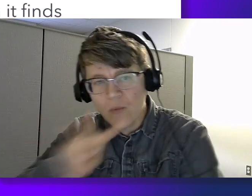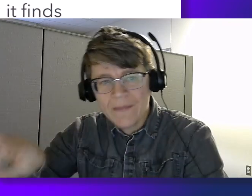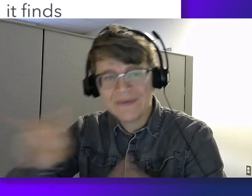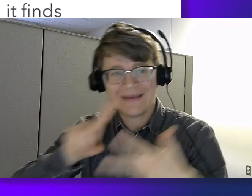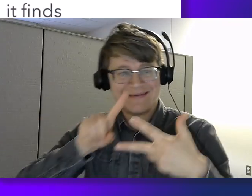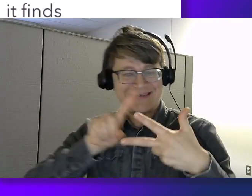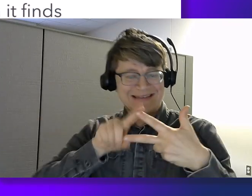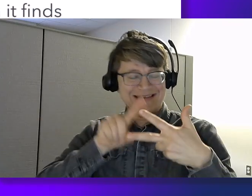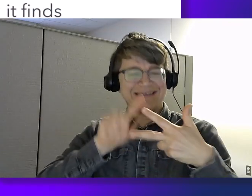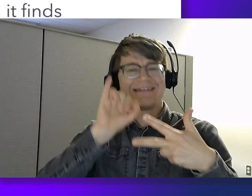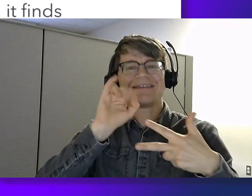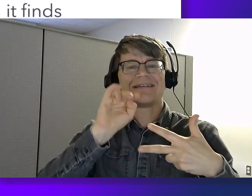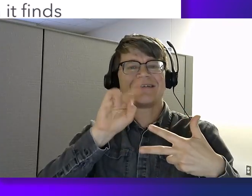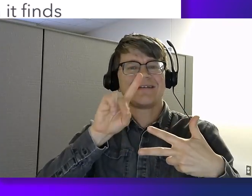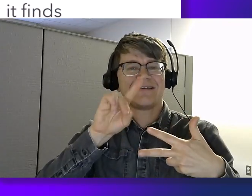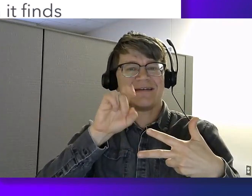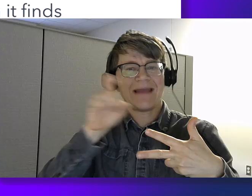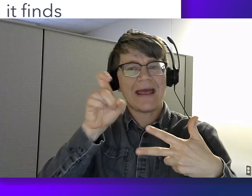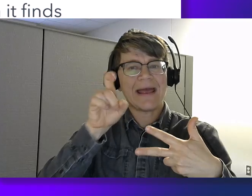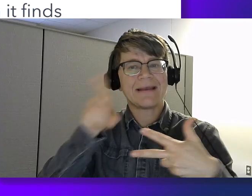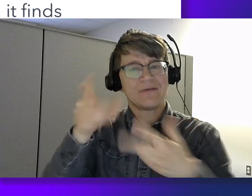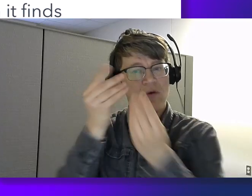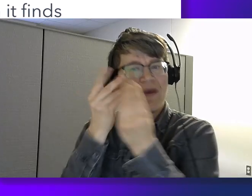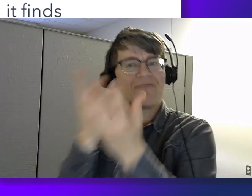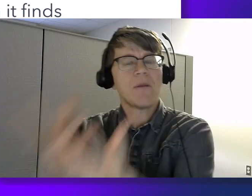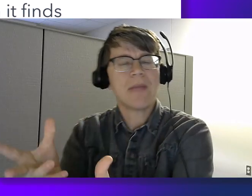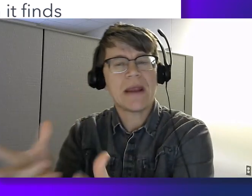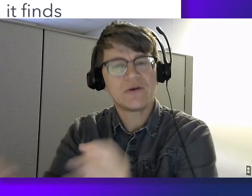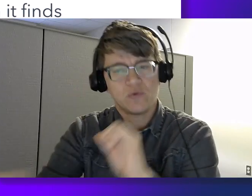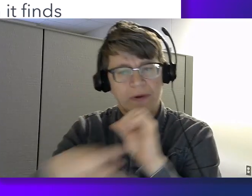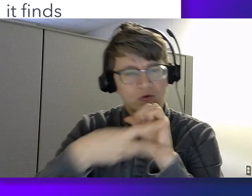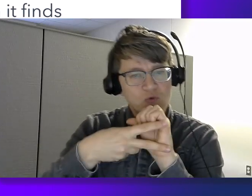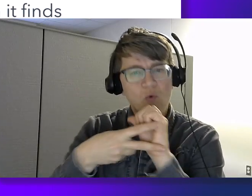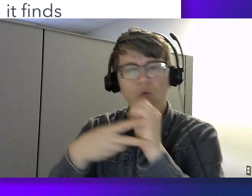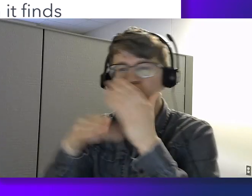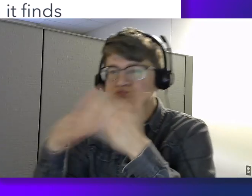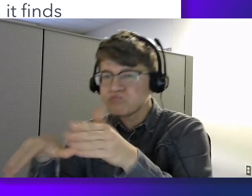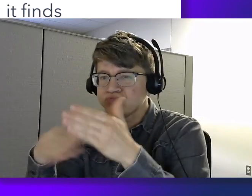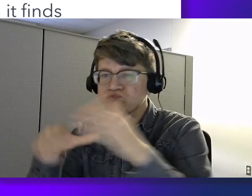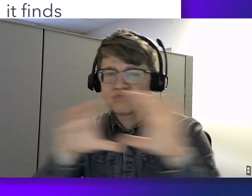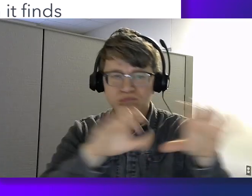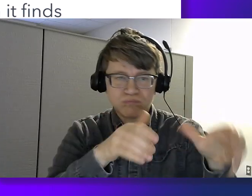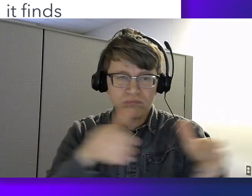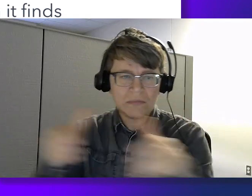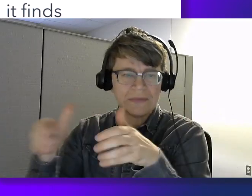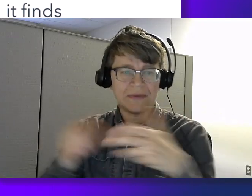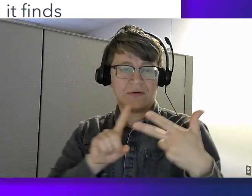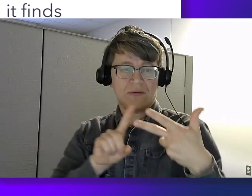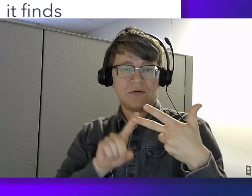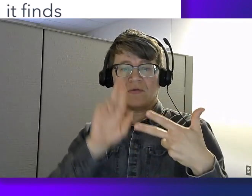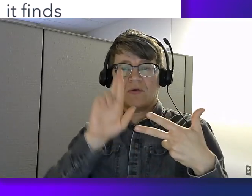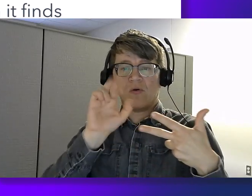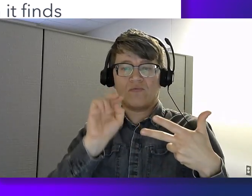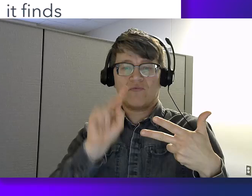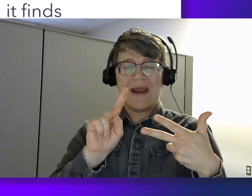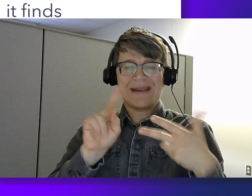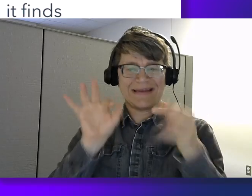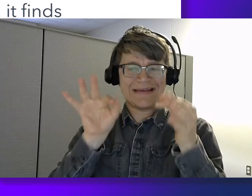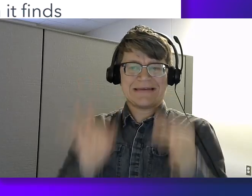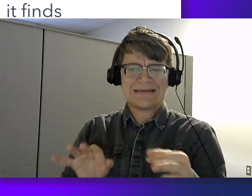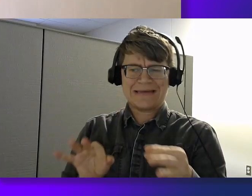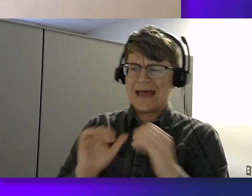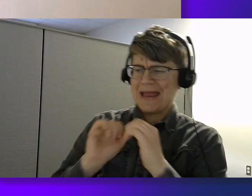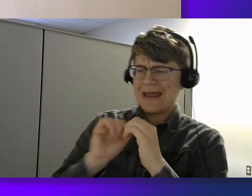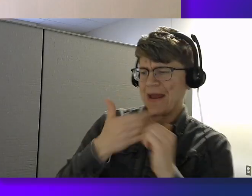the information it finds from crawling; and rank, which allows search engines to provide the pieces of content that best match a person's search